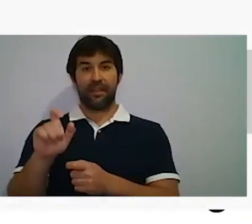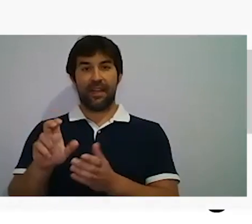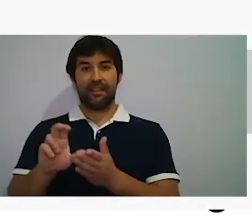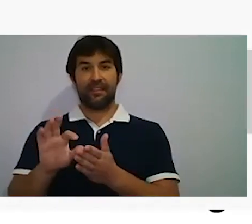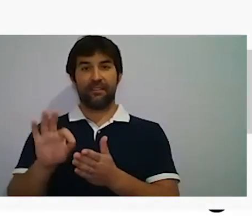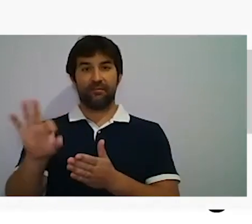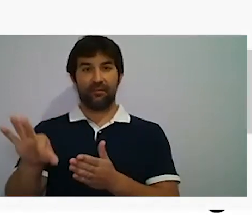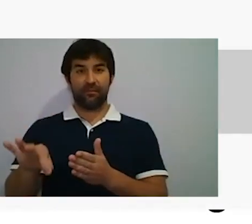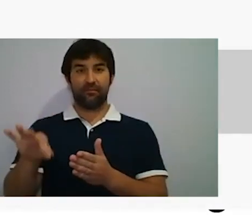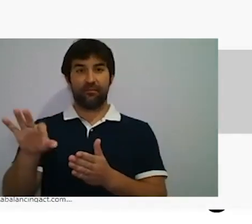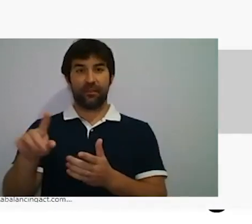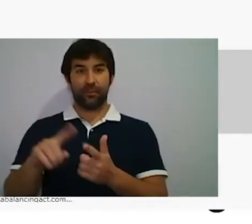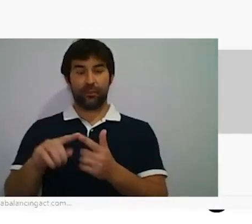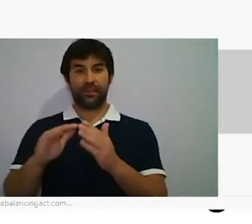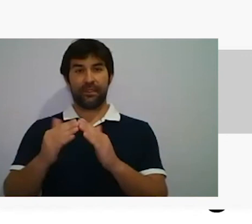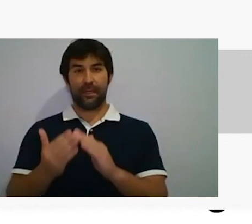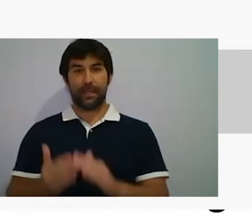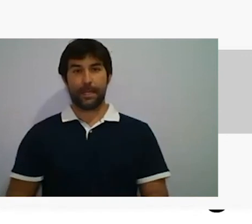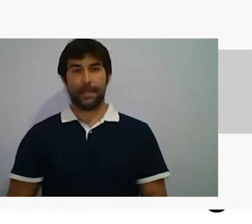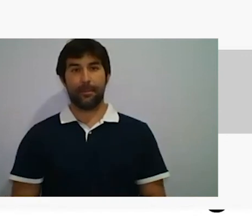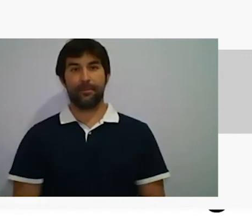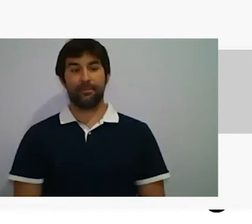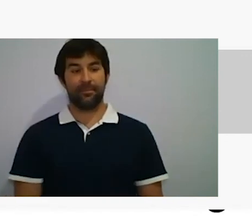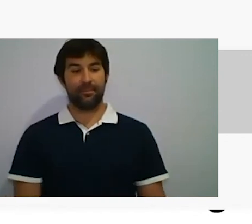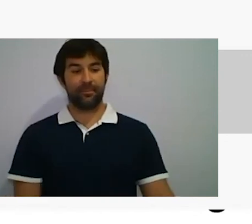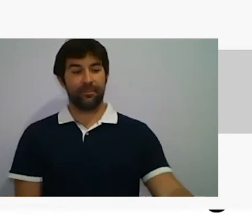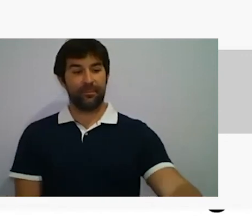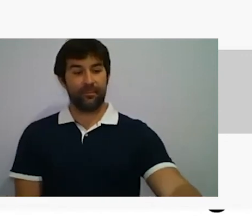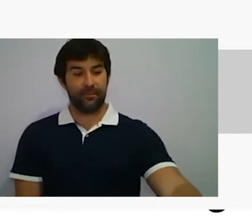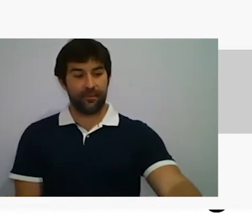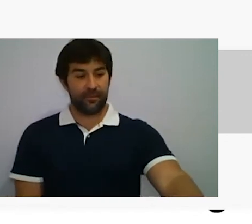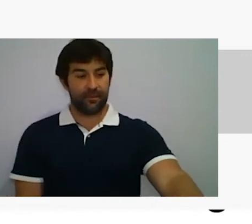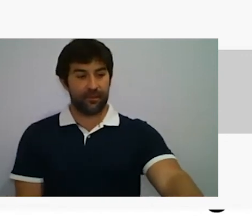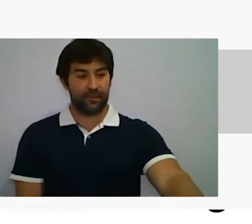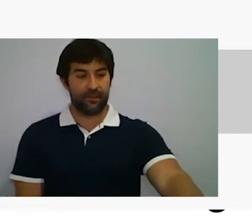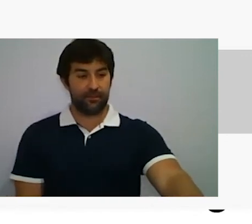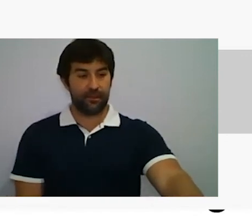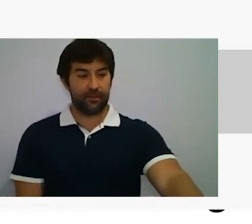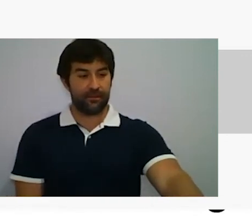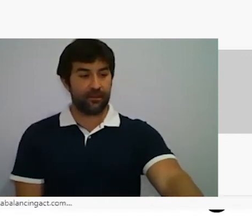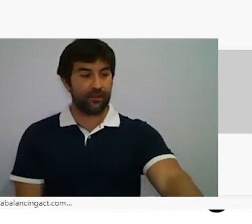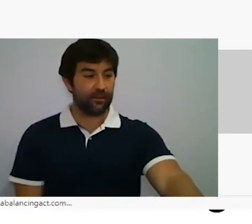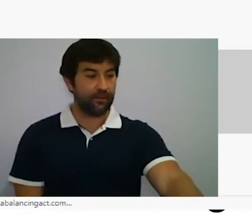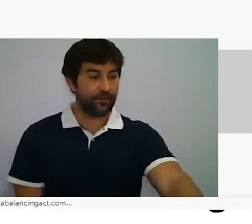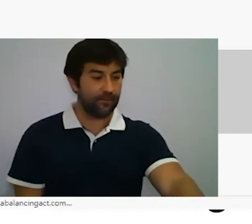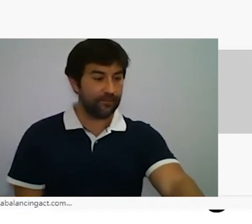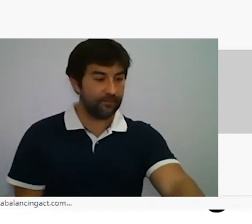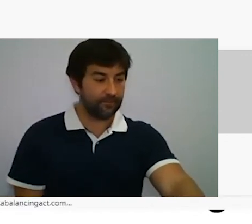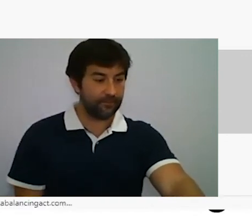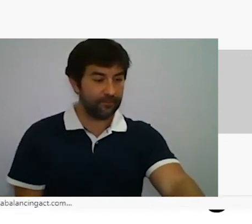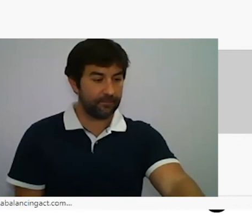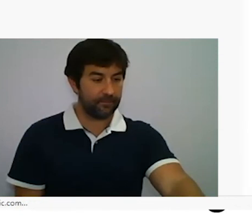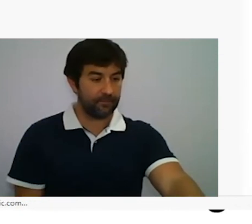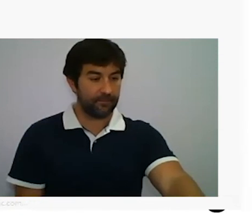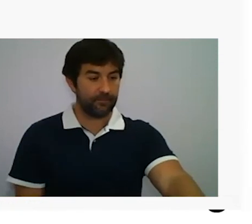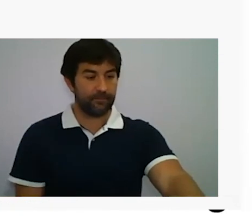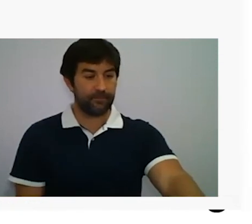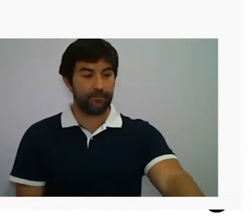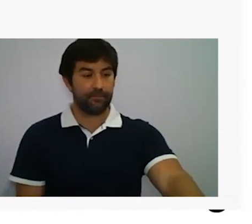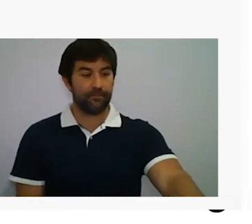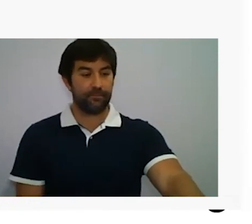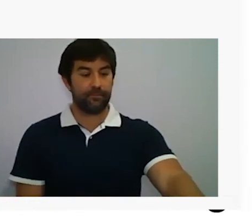for pedestrians. Or you can say, just in general, I really want to see better investment in things like sidewalks. So both of those options are available in terms of the input